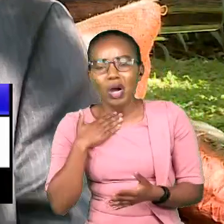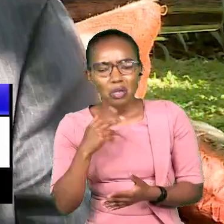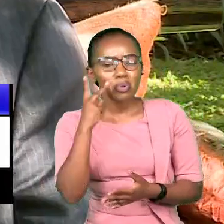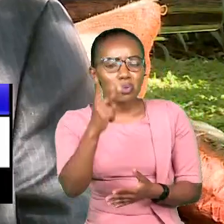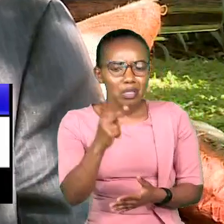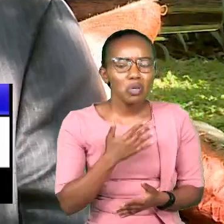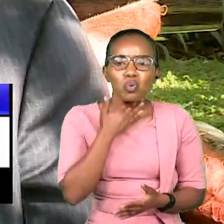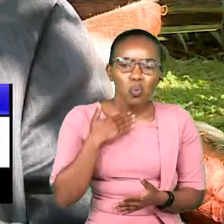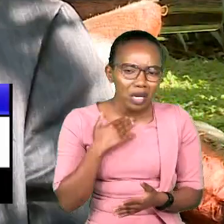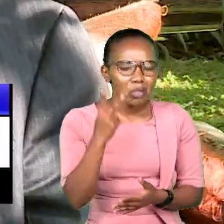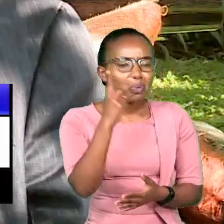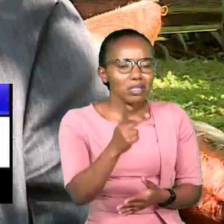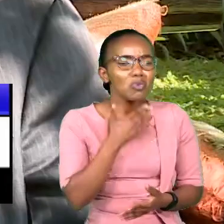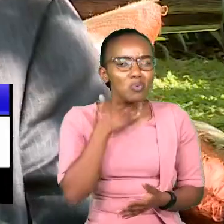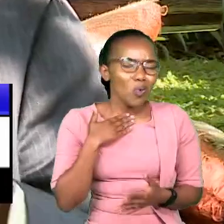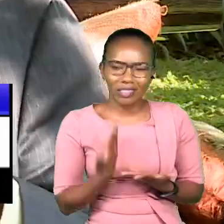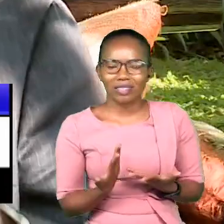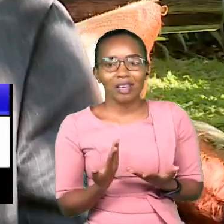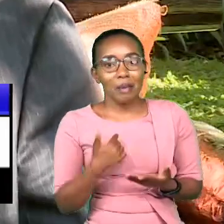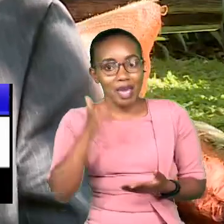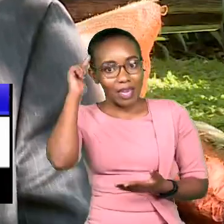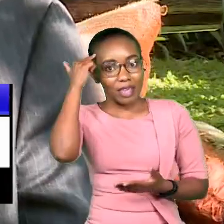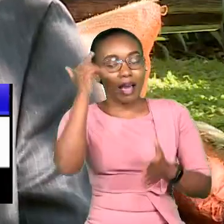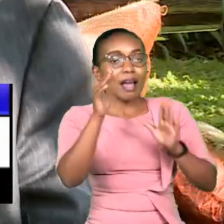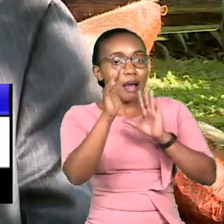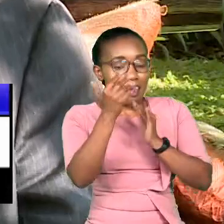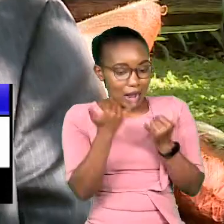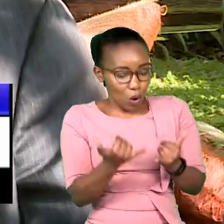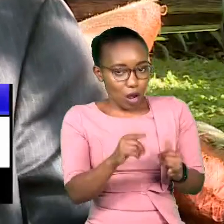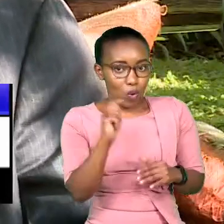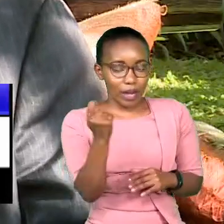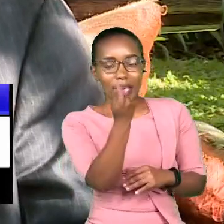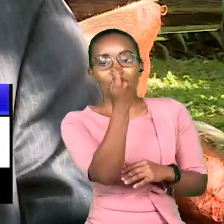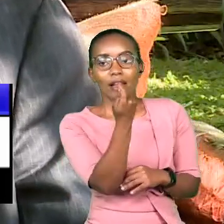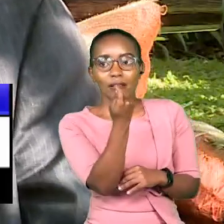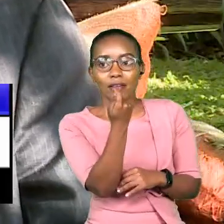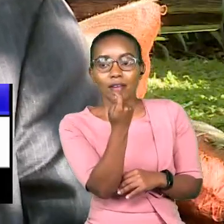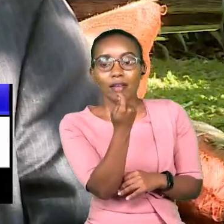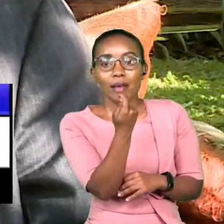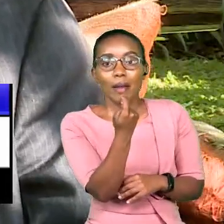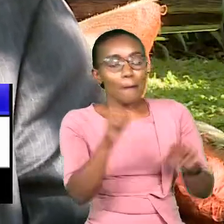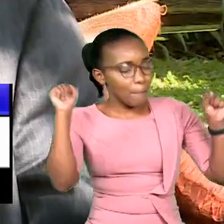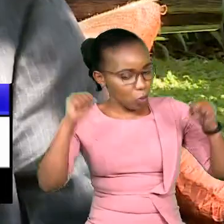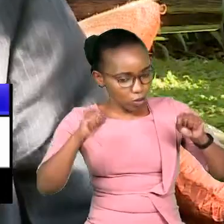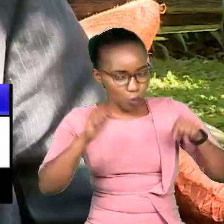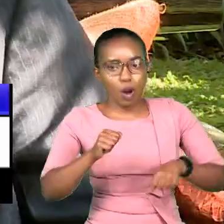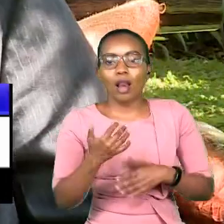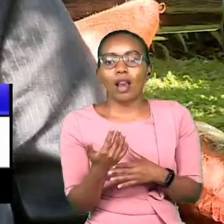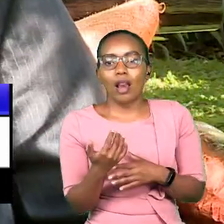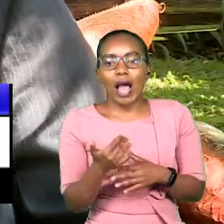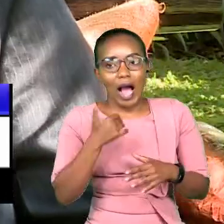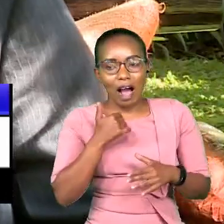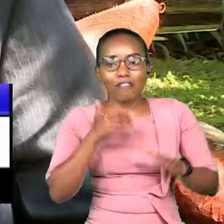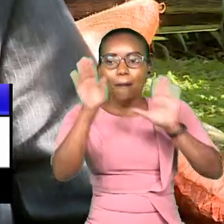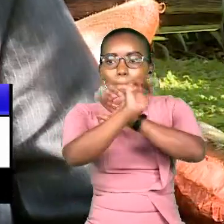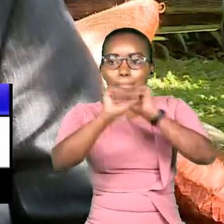and pillage. I think Kenya has come to a point where they probably could make do with a president who